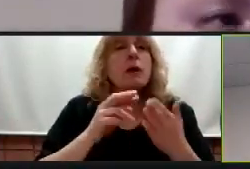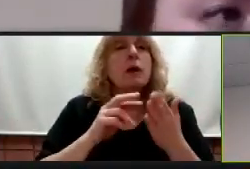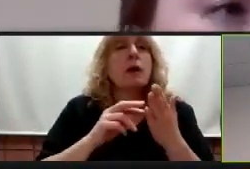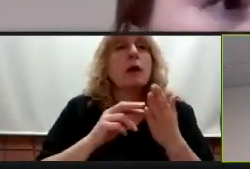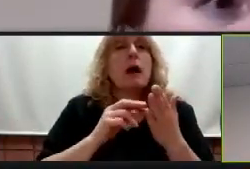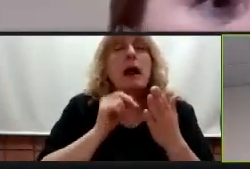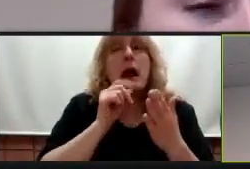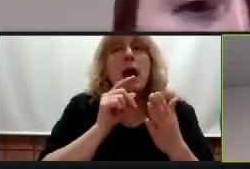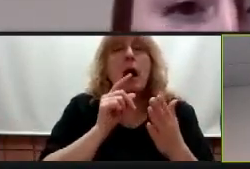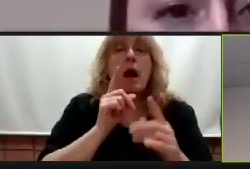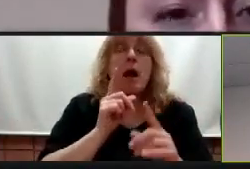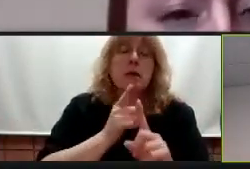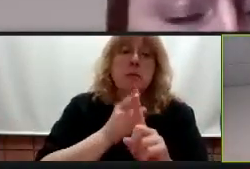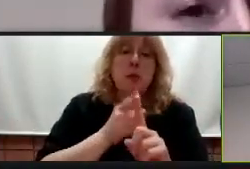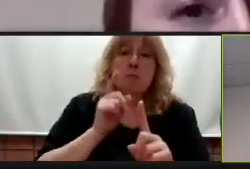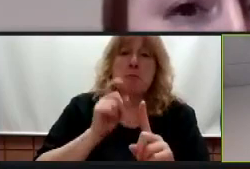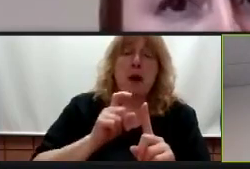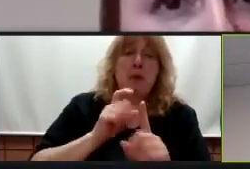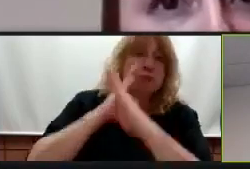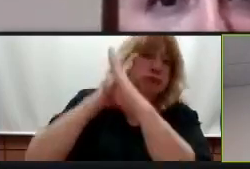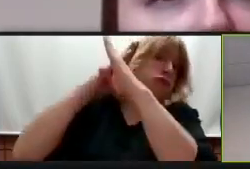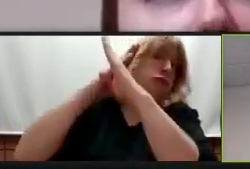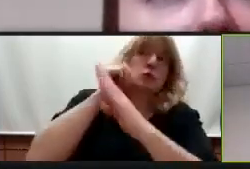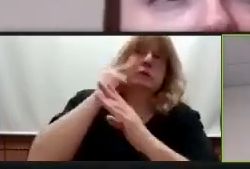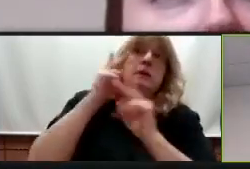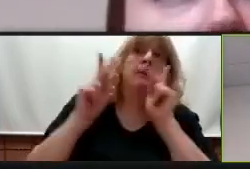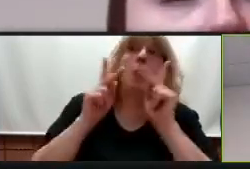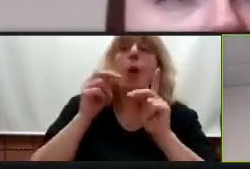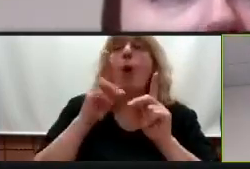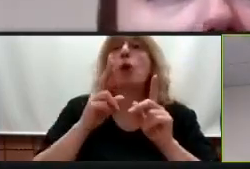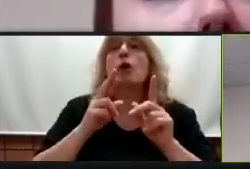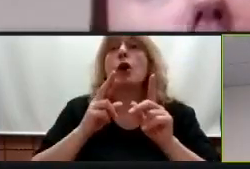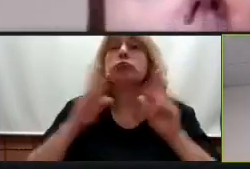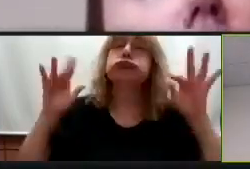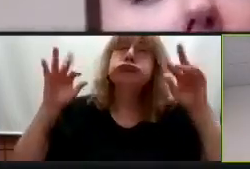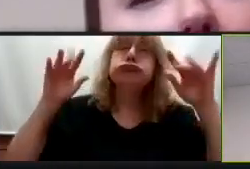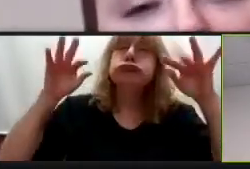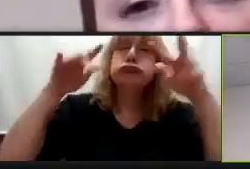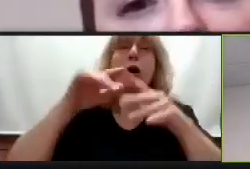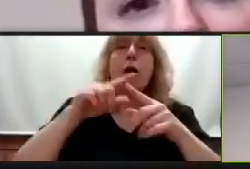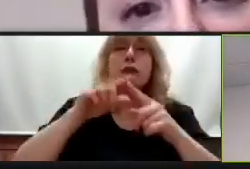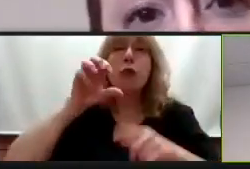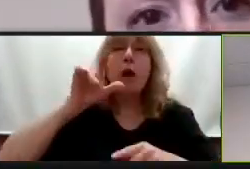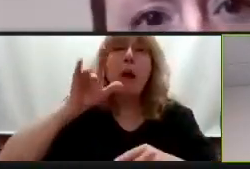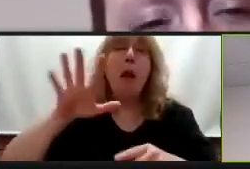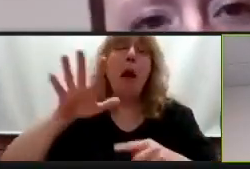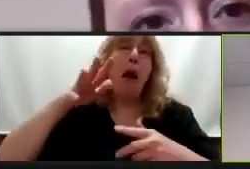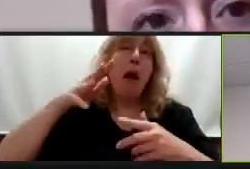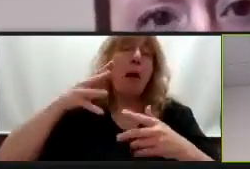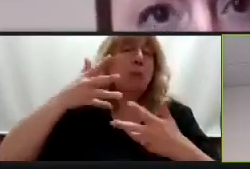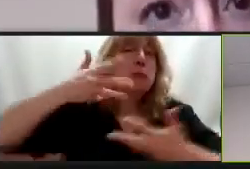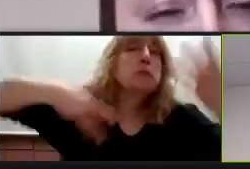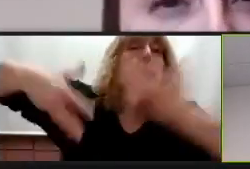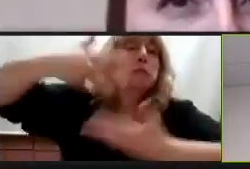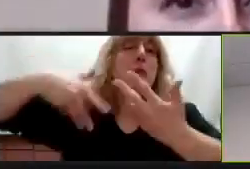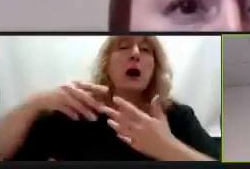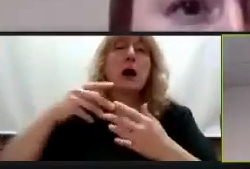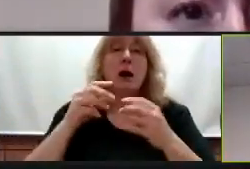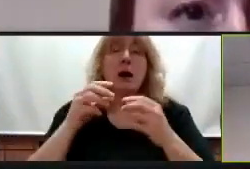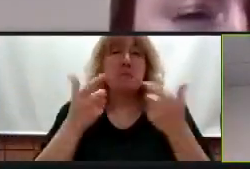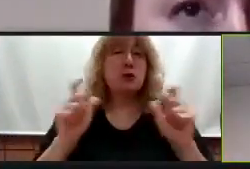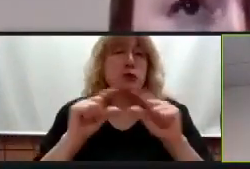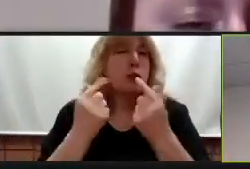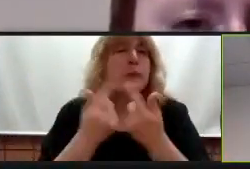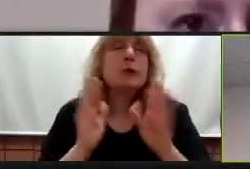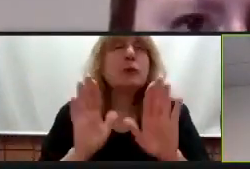all, or that we run inside and go to a club or see a lot of people all together in a big group, but we figure out ways that we can, you know, take